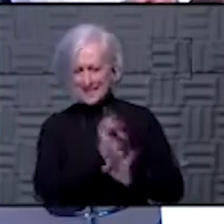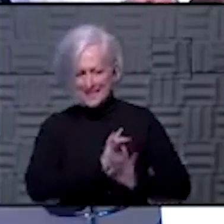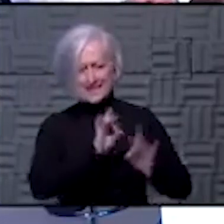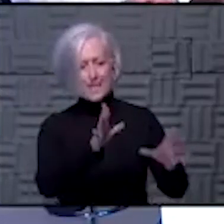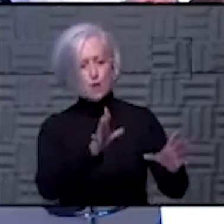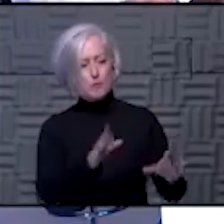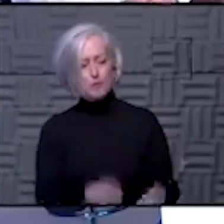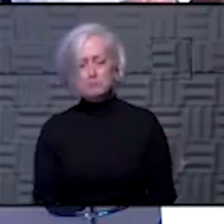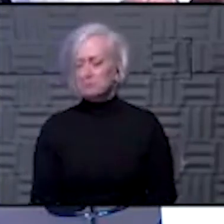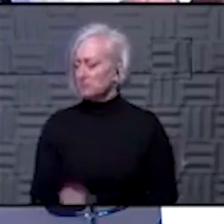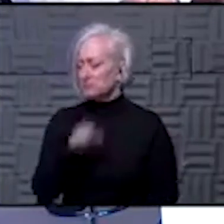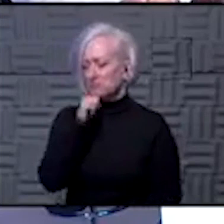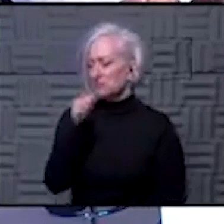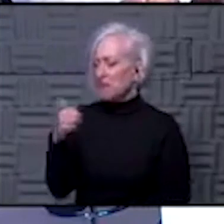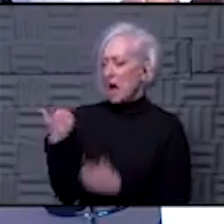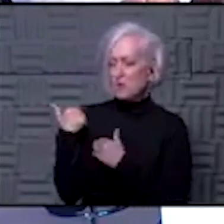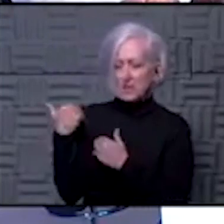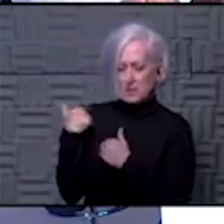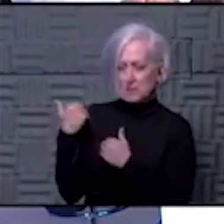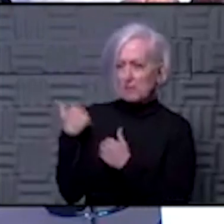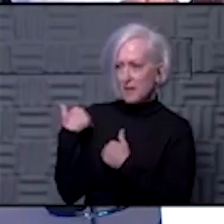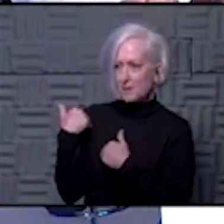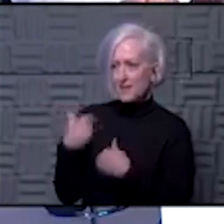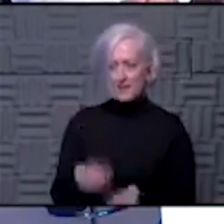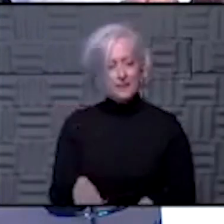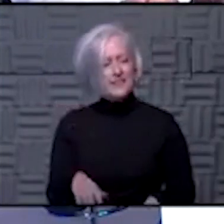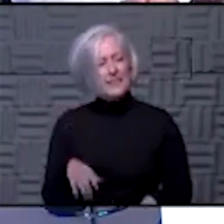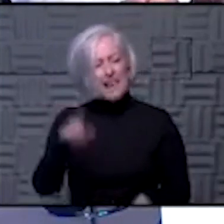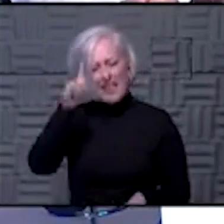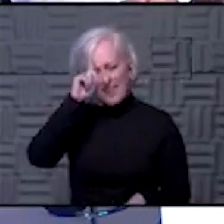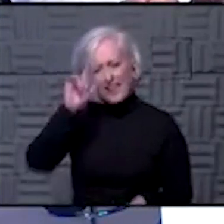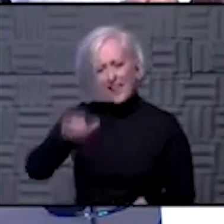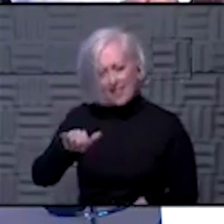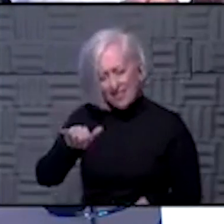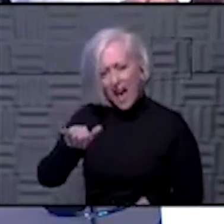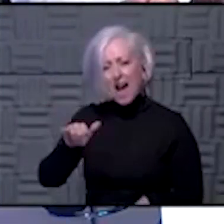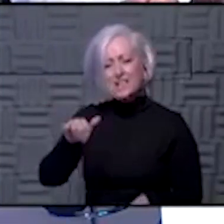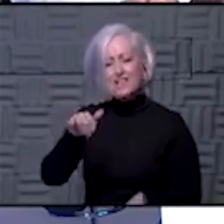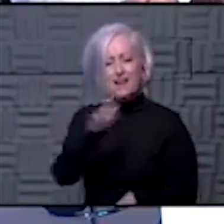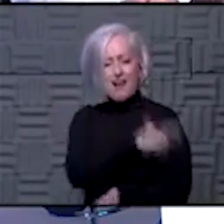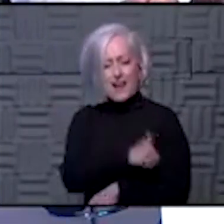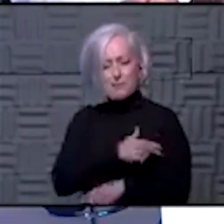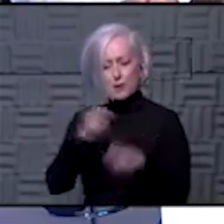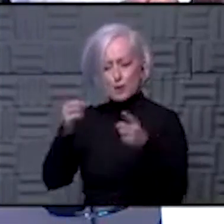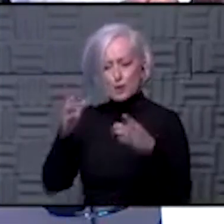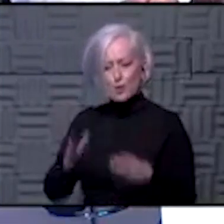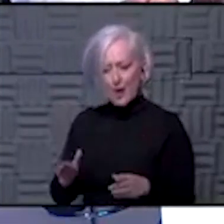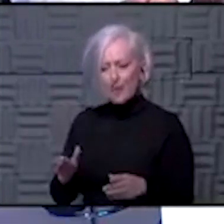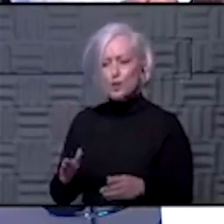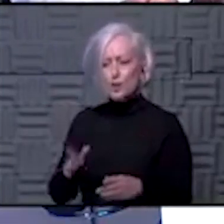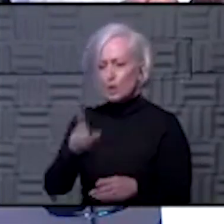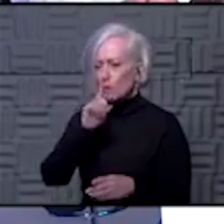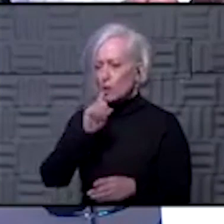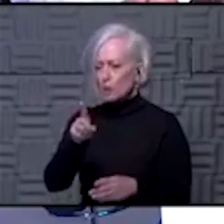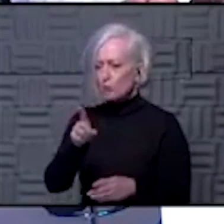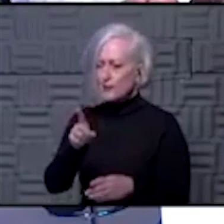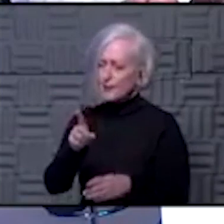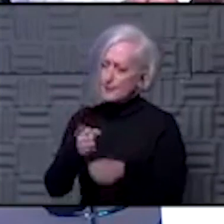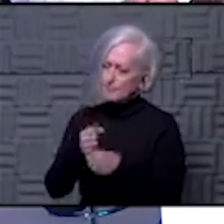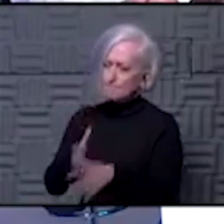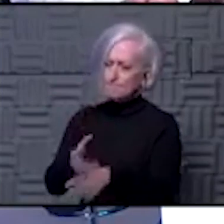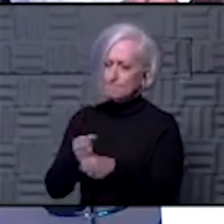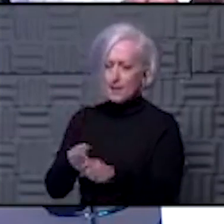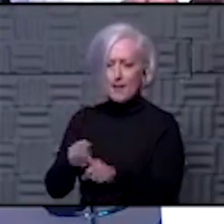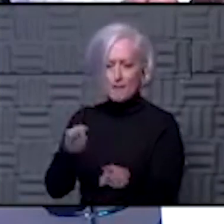Very irresponsible, just again. And I think he got pummeled by his own in the media and in other places, as he should have,